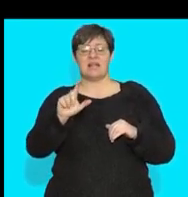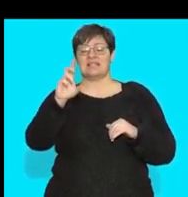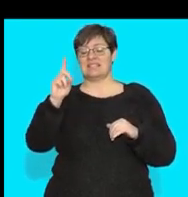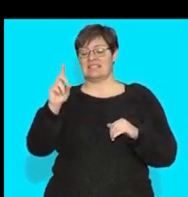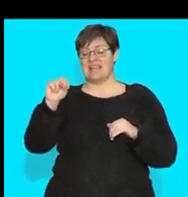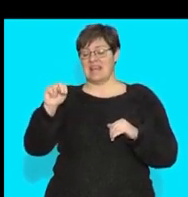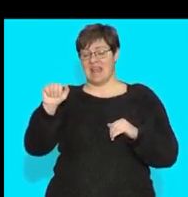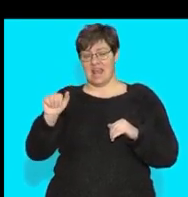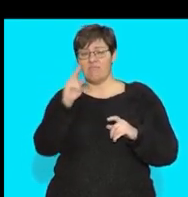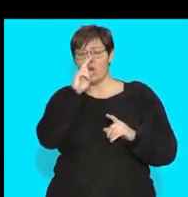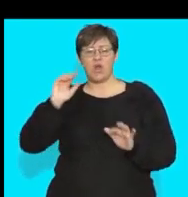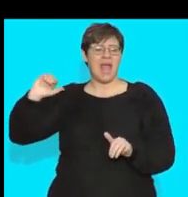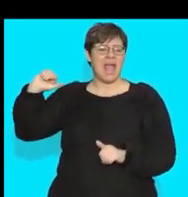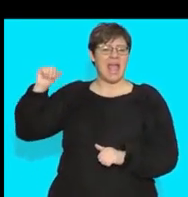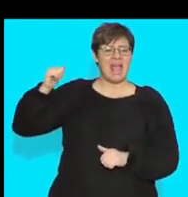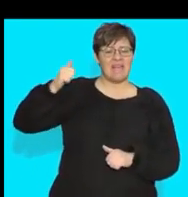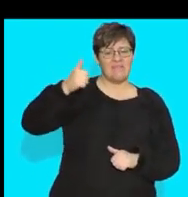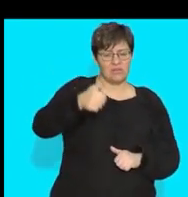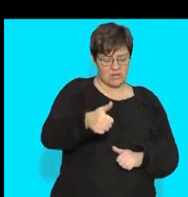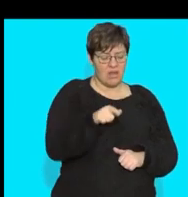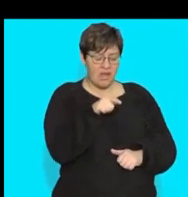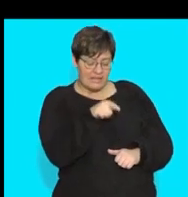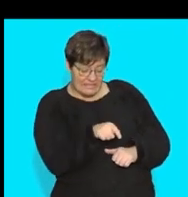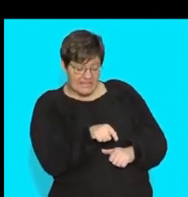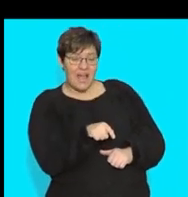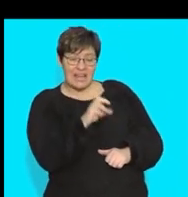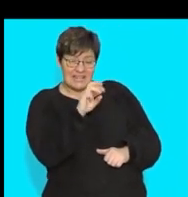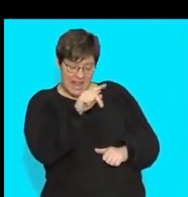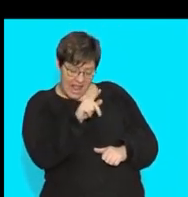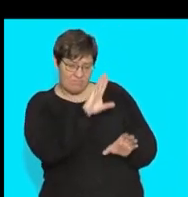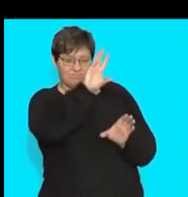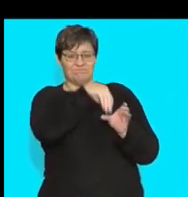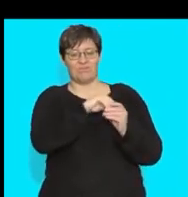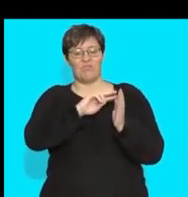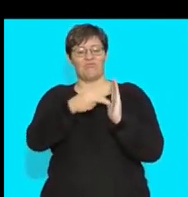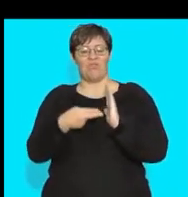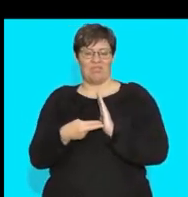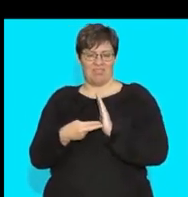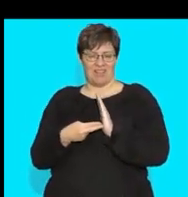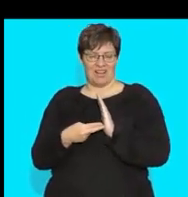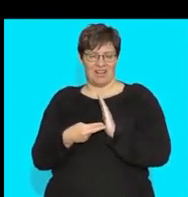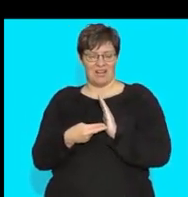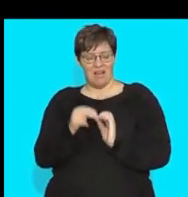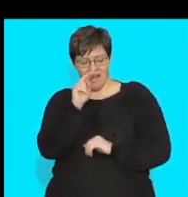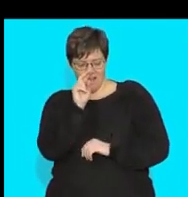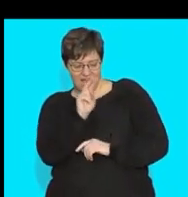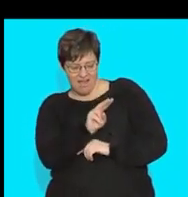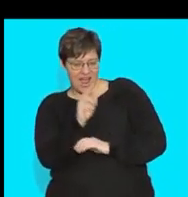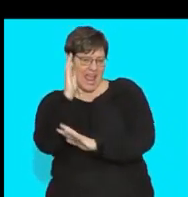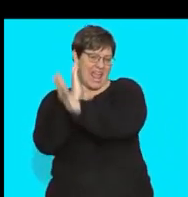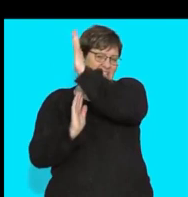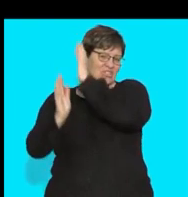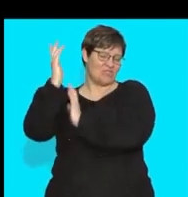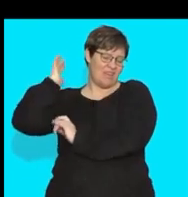evolution, we're going to see how mitochondrial DNA plays a role in how we can look at the history